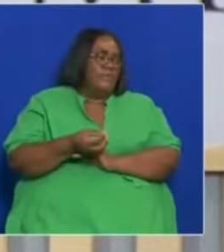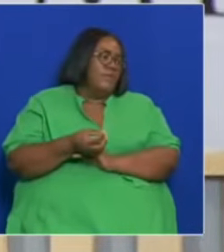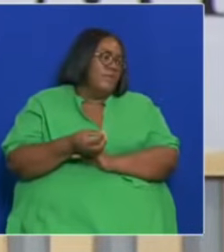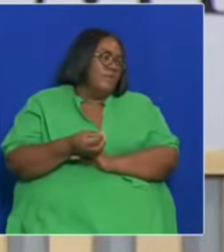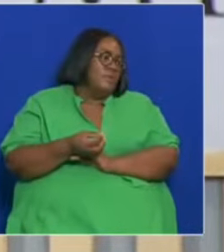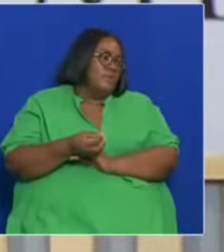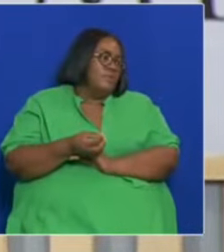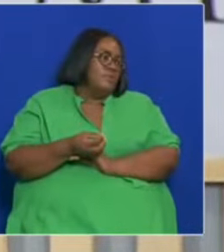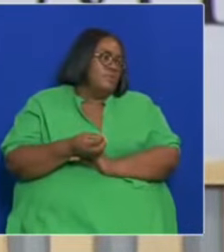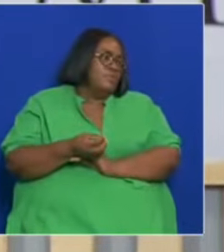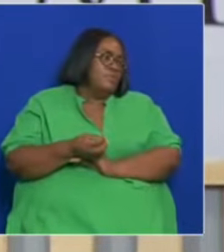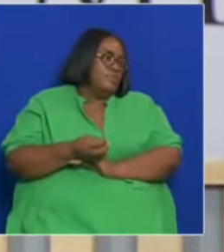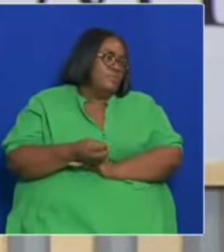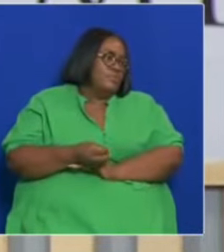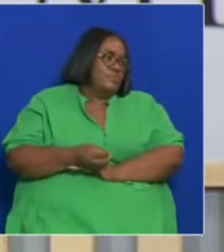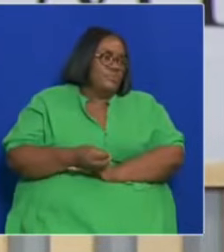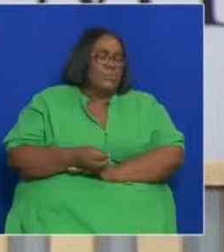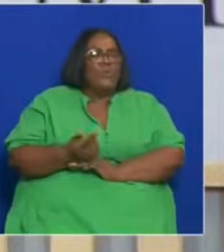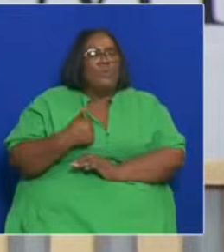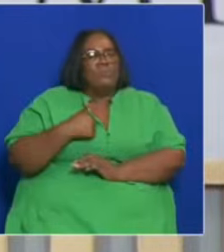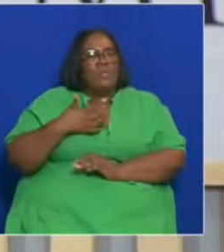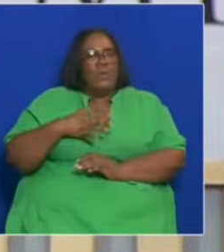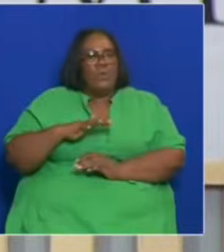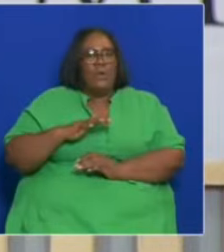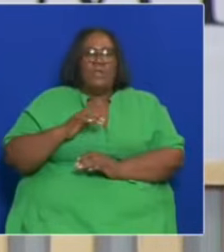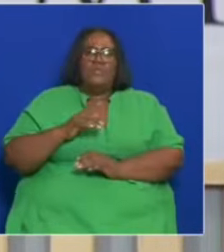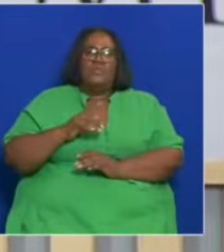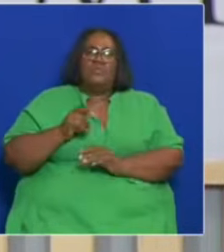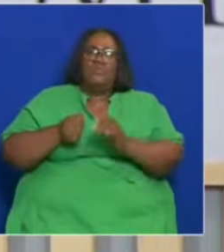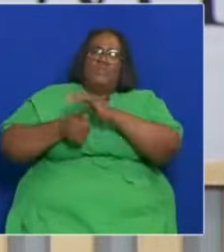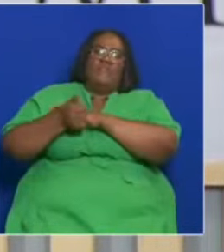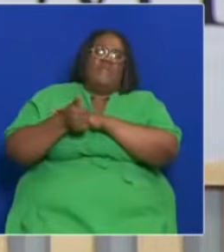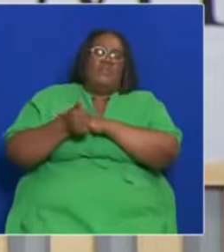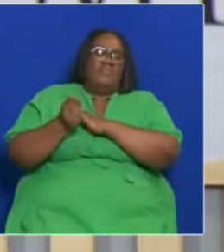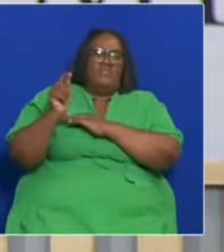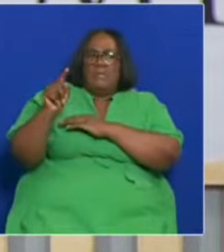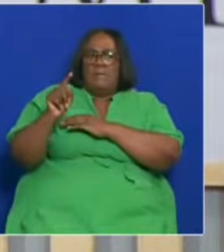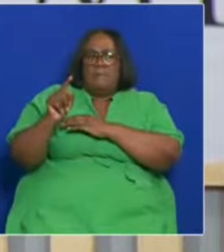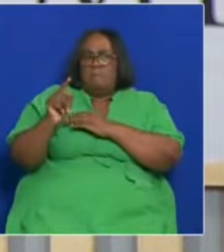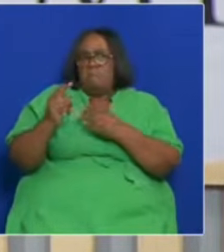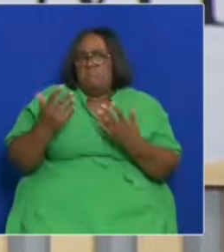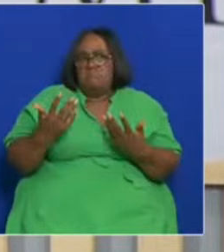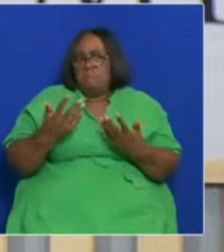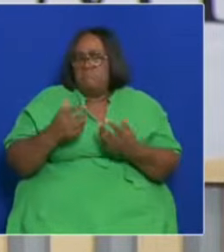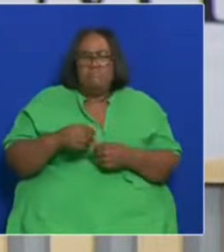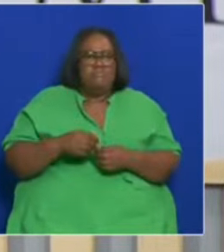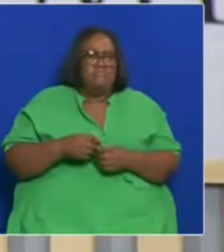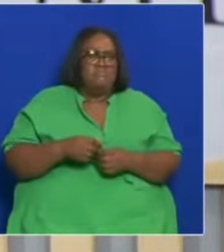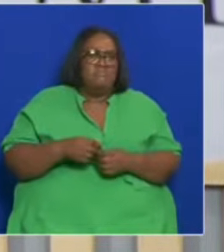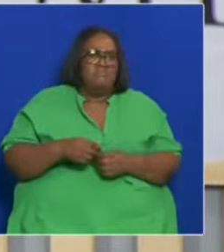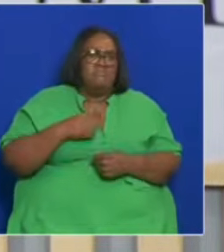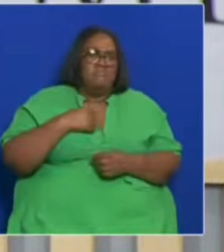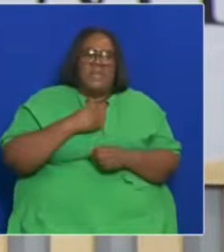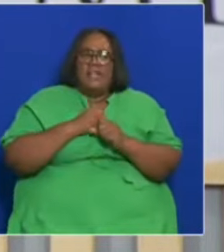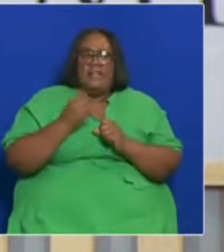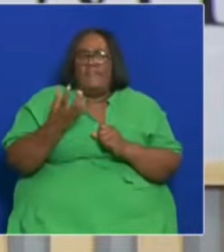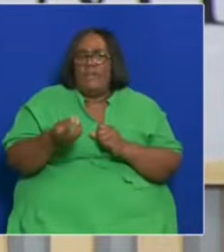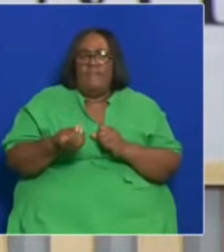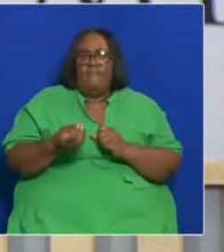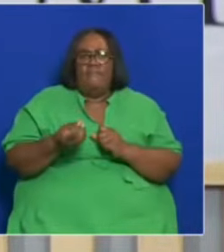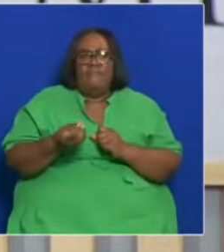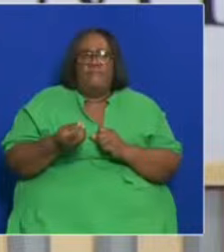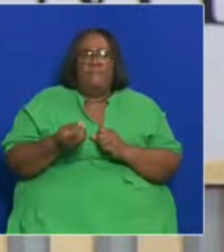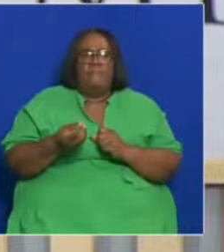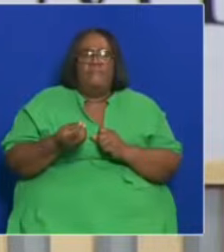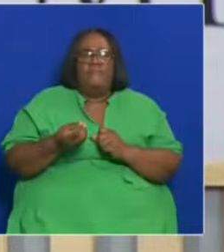I wanted to get back at him for some reason. But I never had that kind of an agenda for him. For